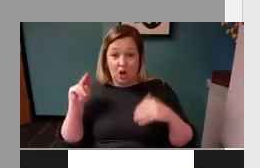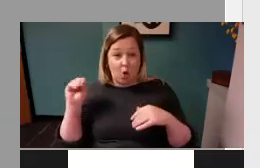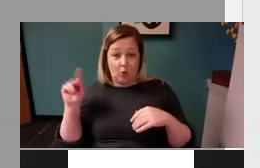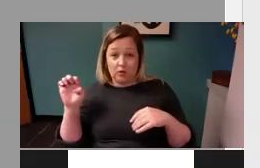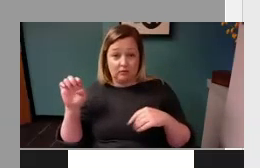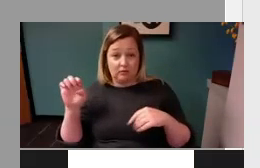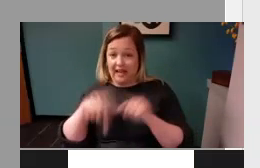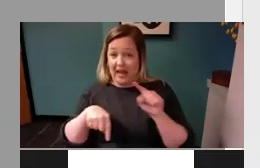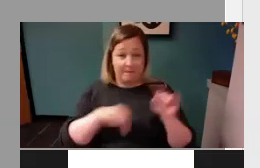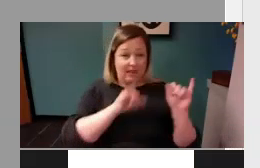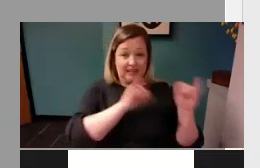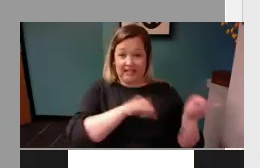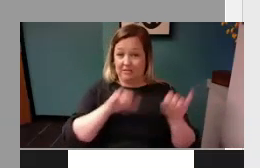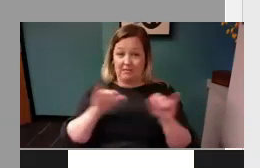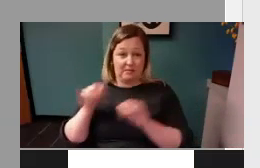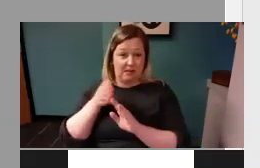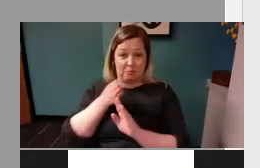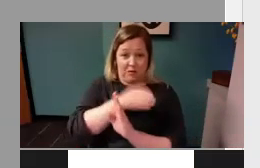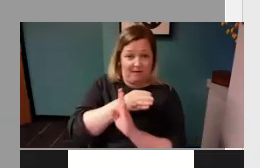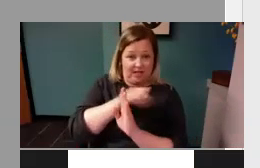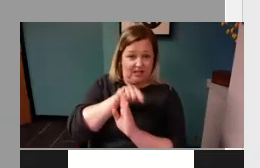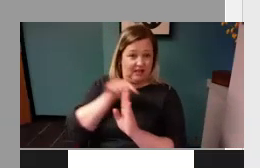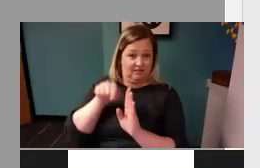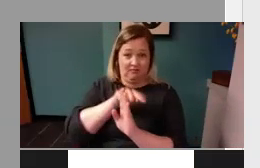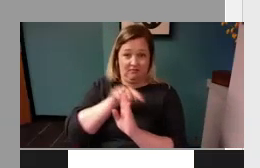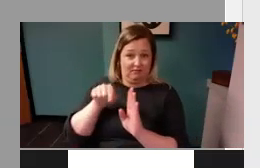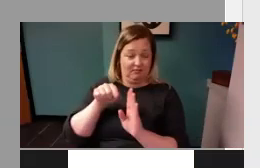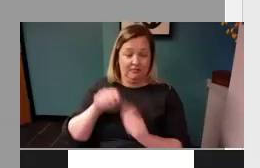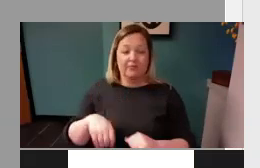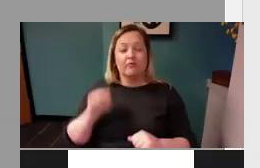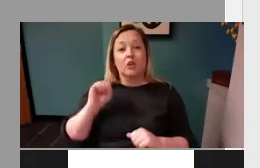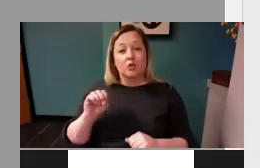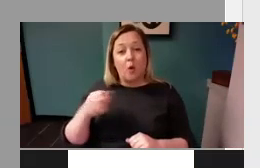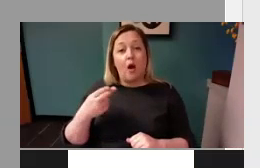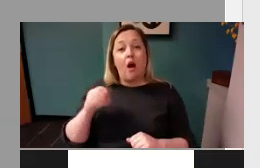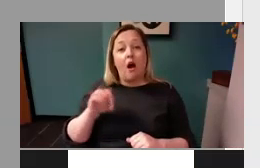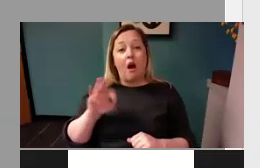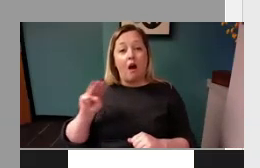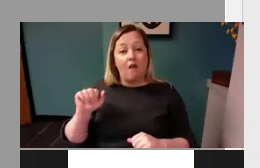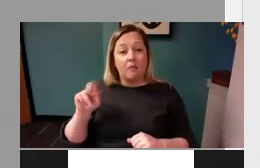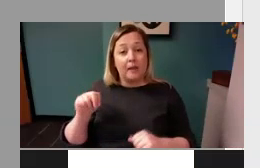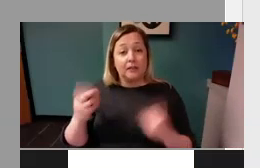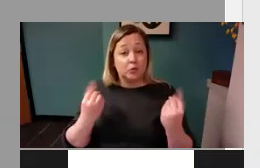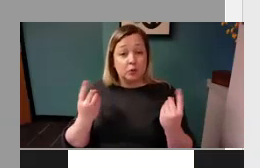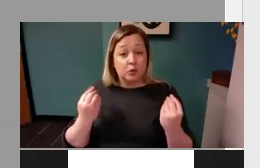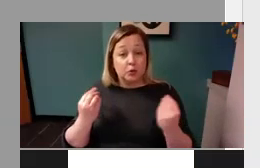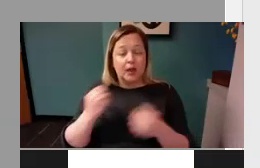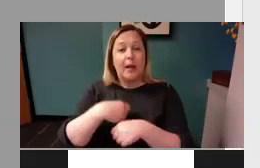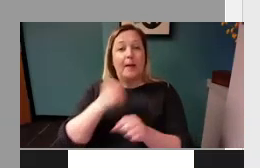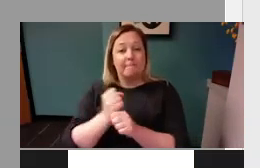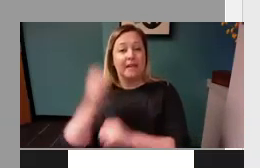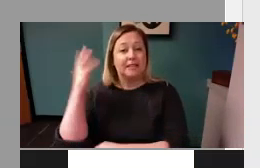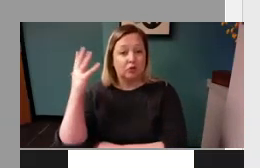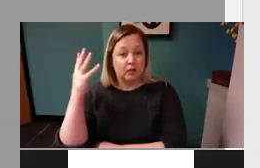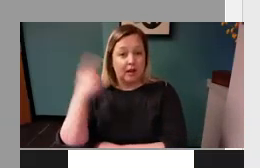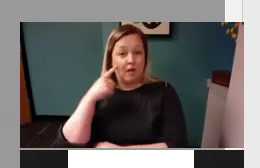what Huffman does is it creates a tree to represent all the notes. It